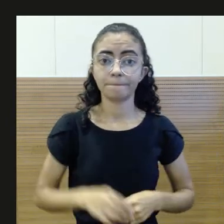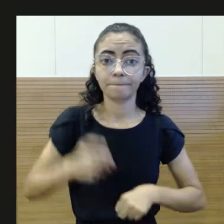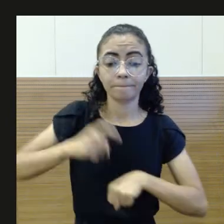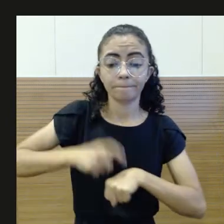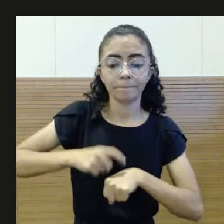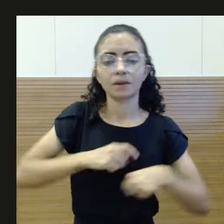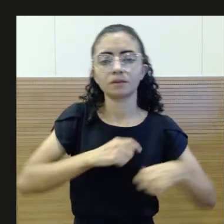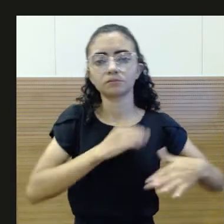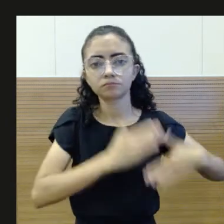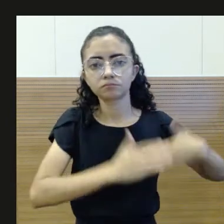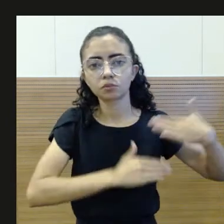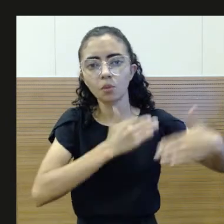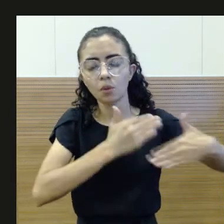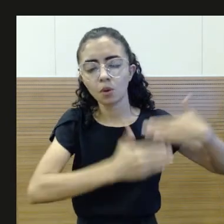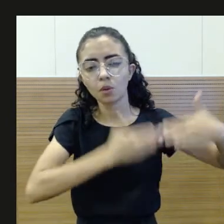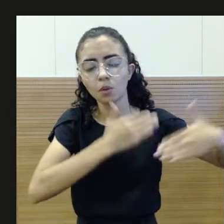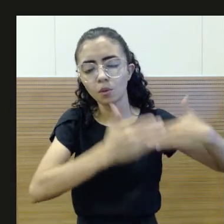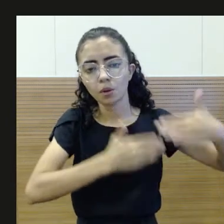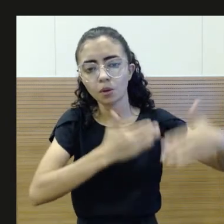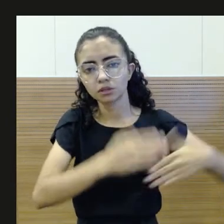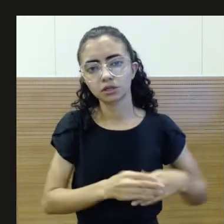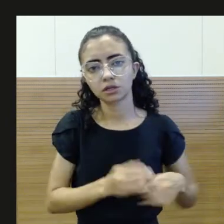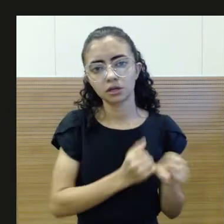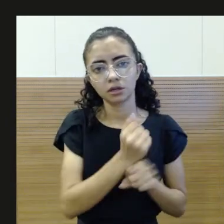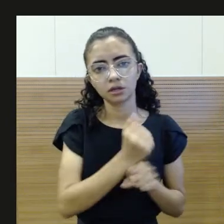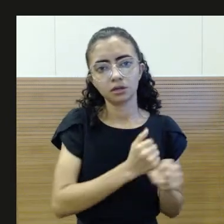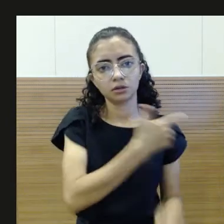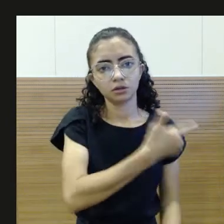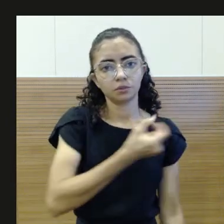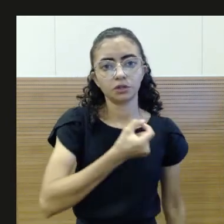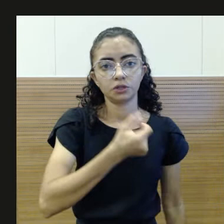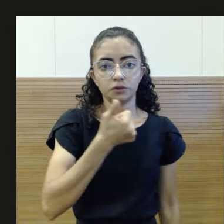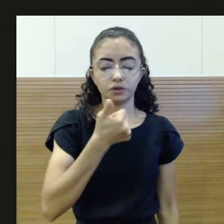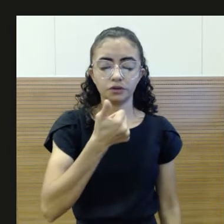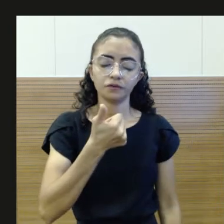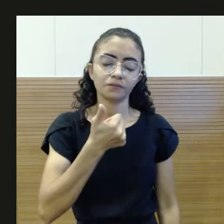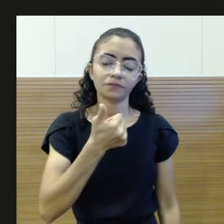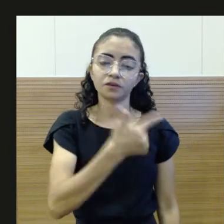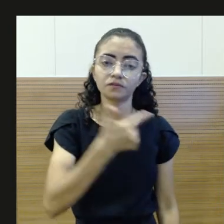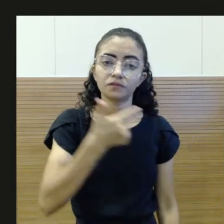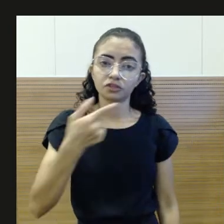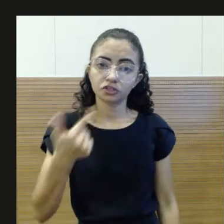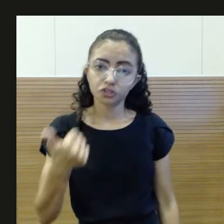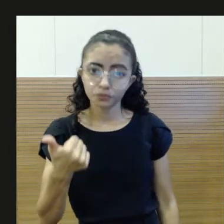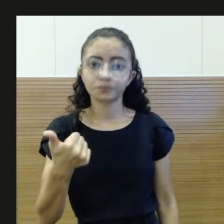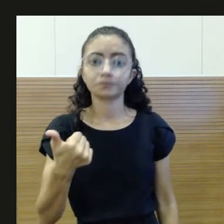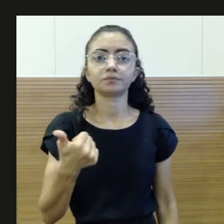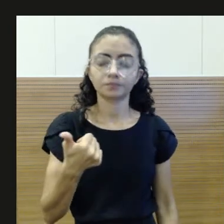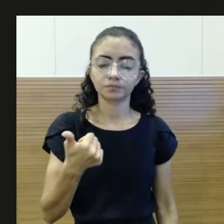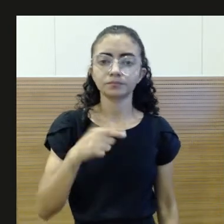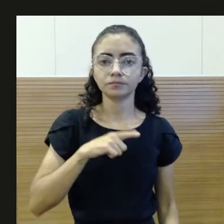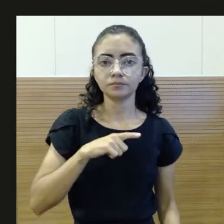ingredients, but the participation of other ultra-processed foods has been increasing.